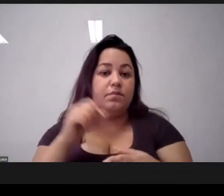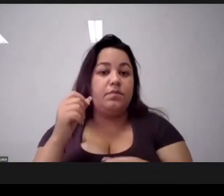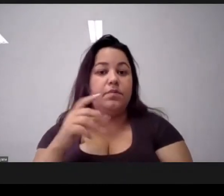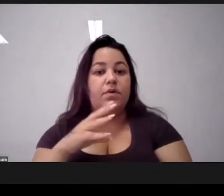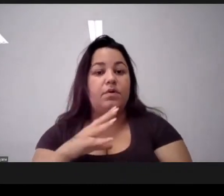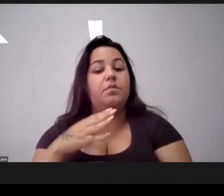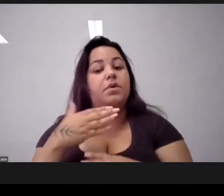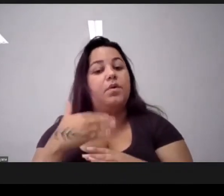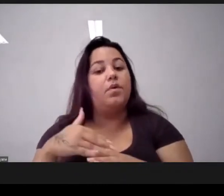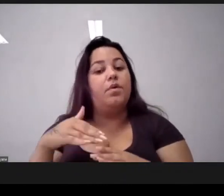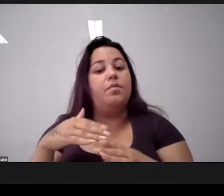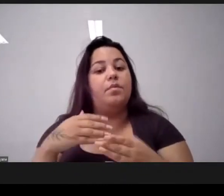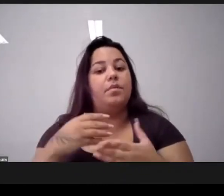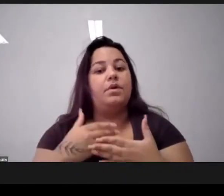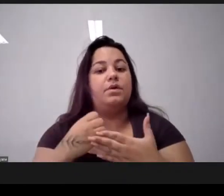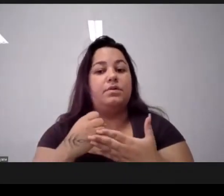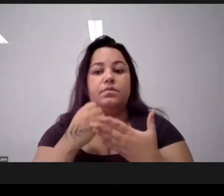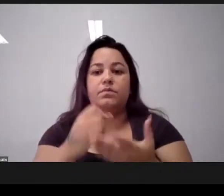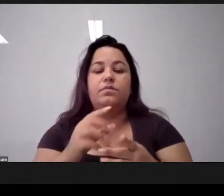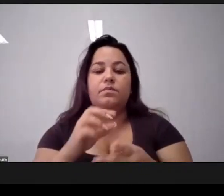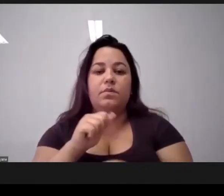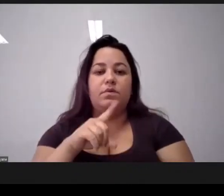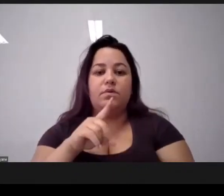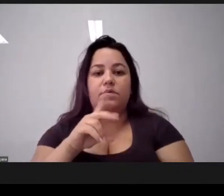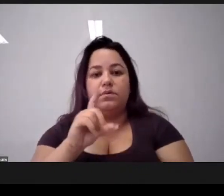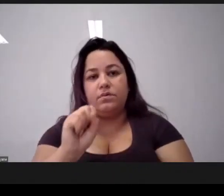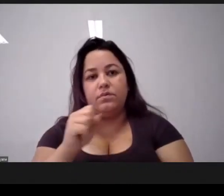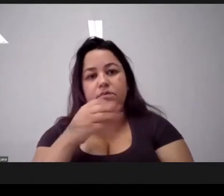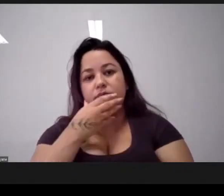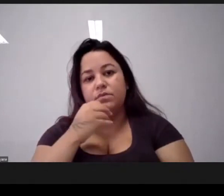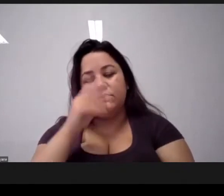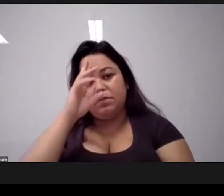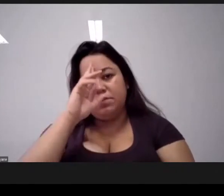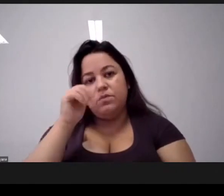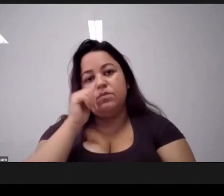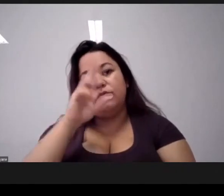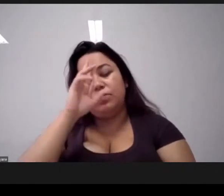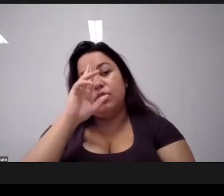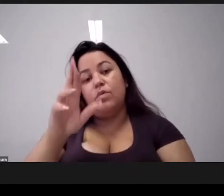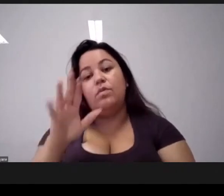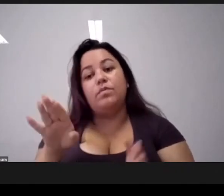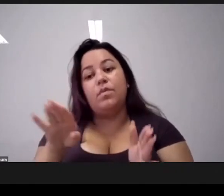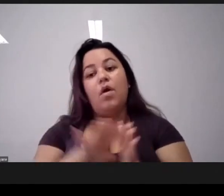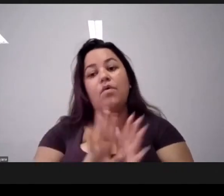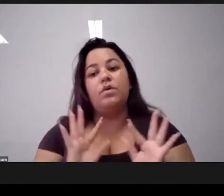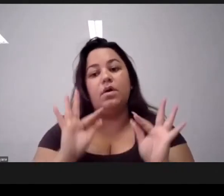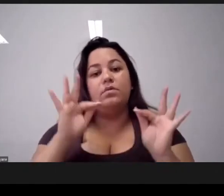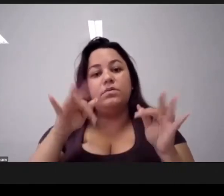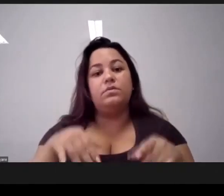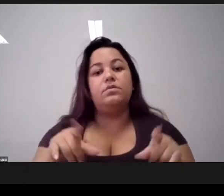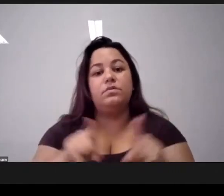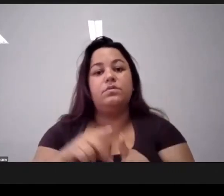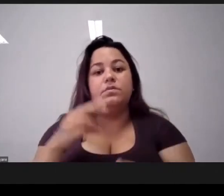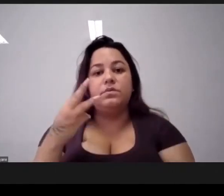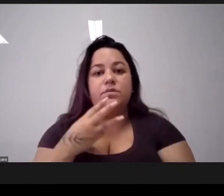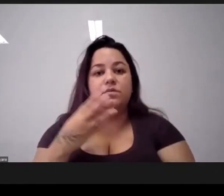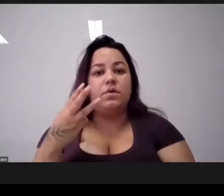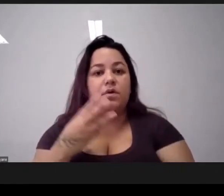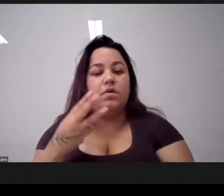And then we're going to send the address that you can talk to us with. Okay,